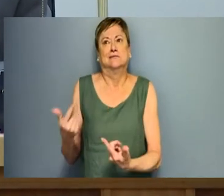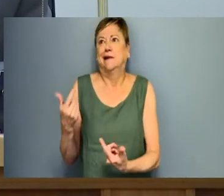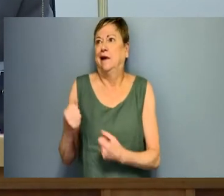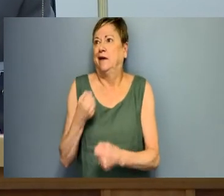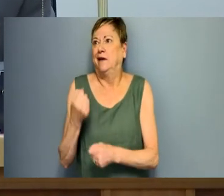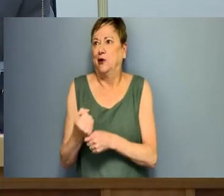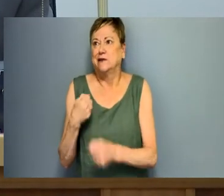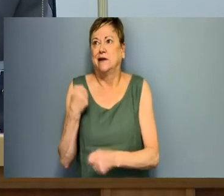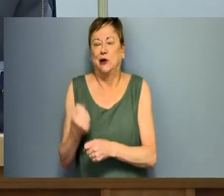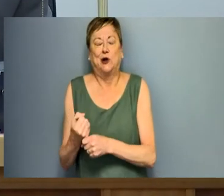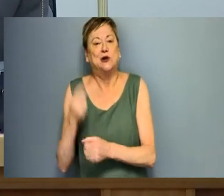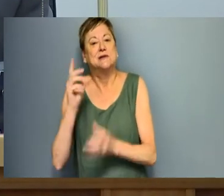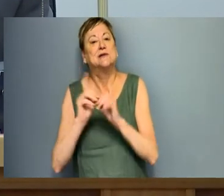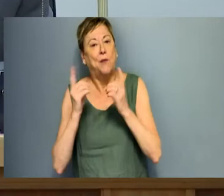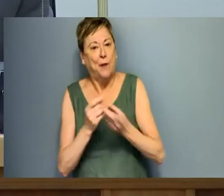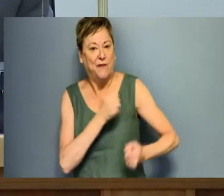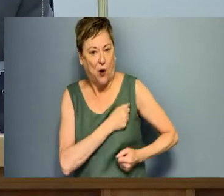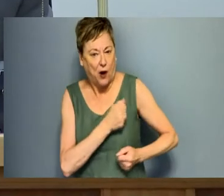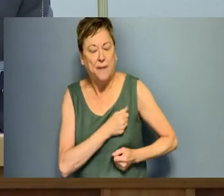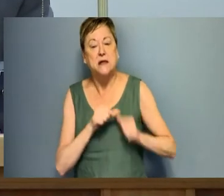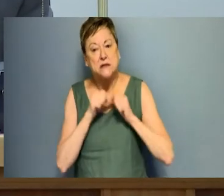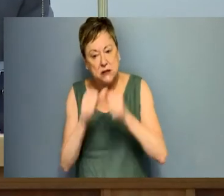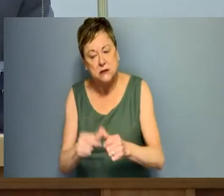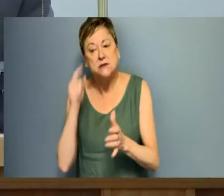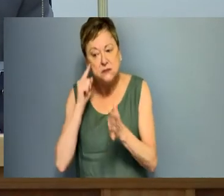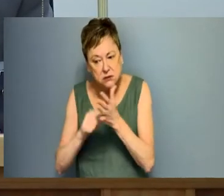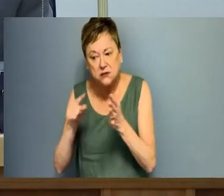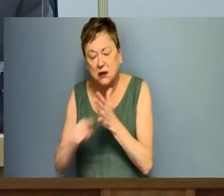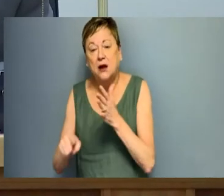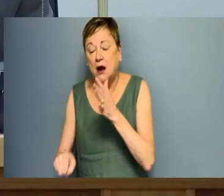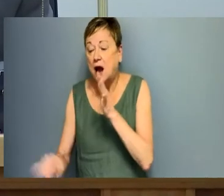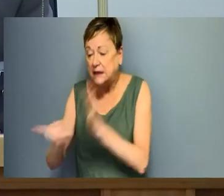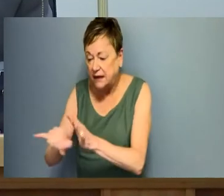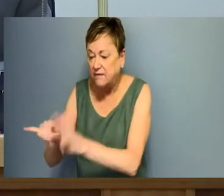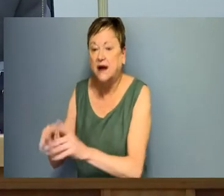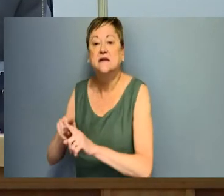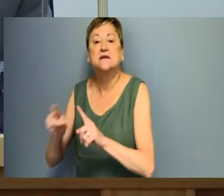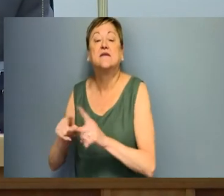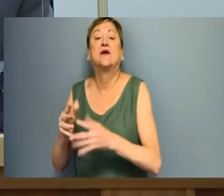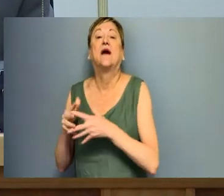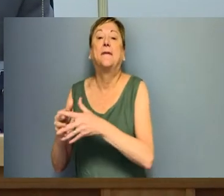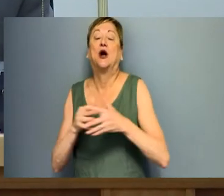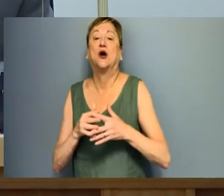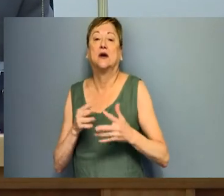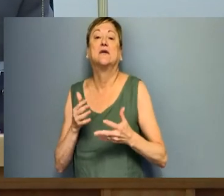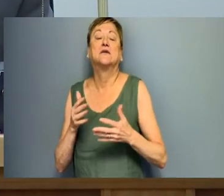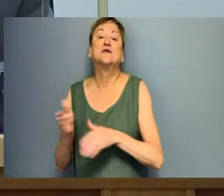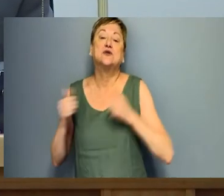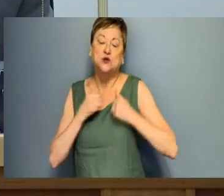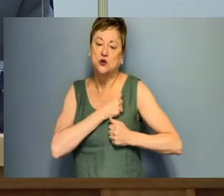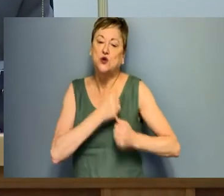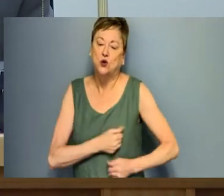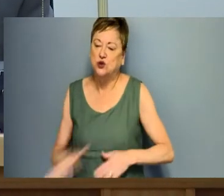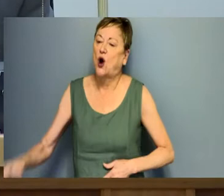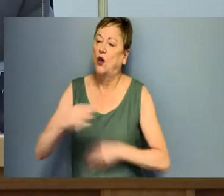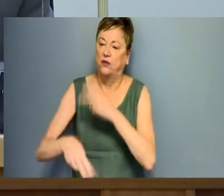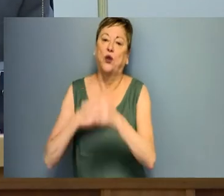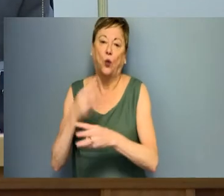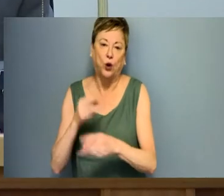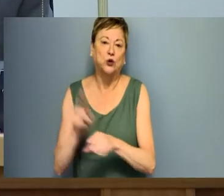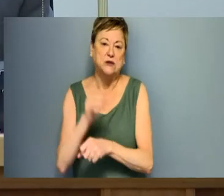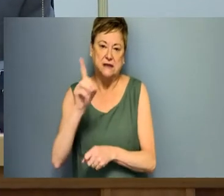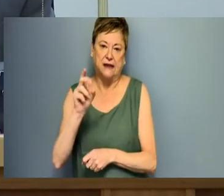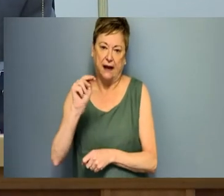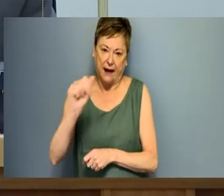its ongoing efforts to identify remains of American service members around the world, used DNA technology